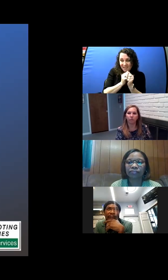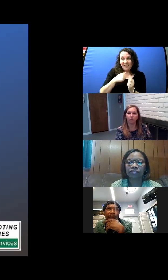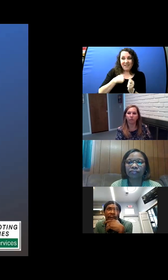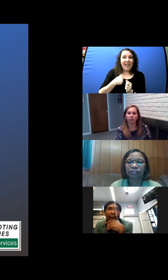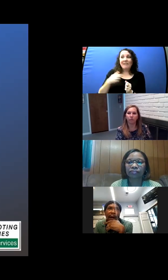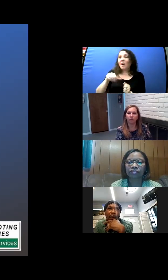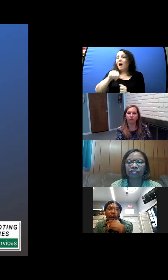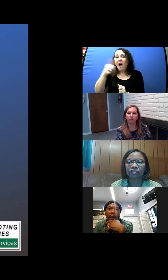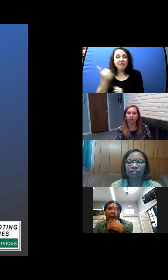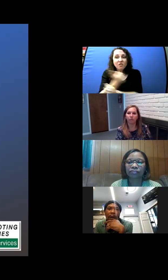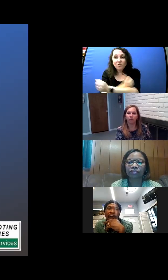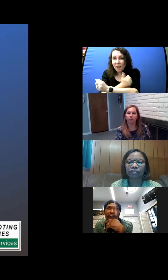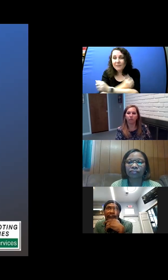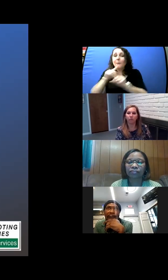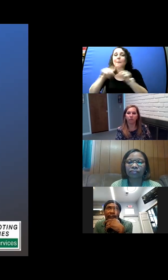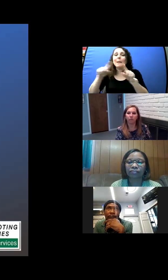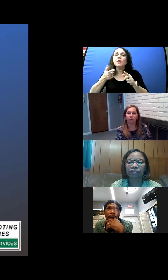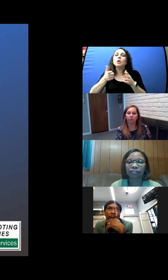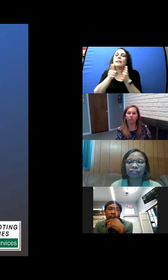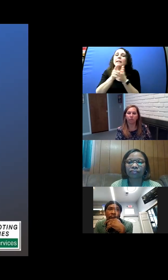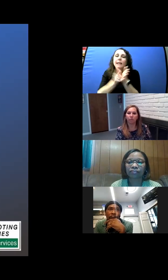sugar and alcohol and